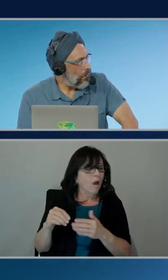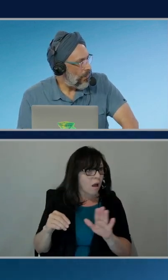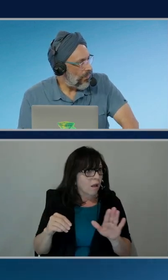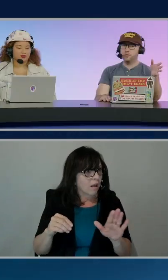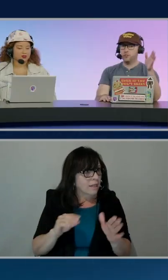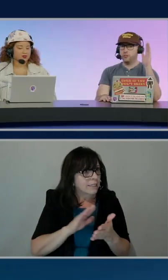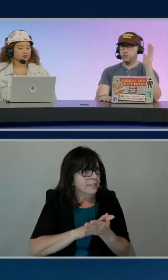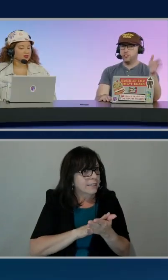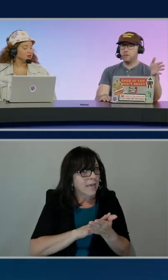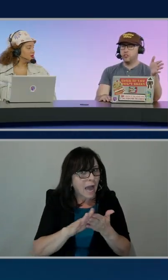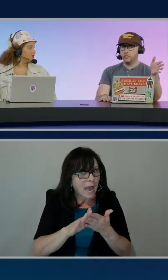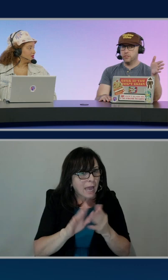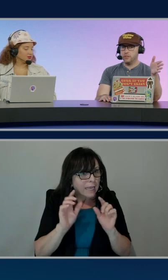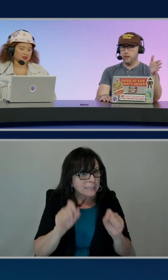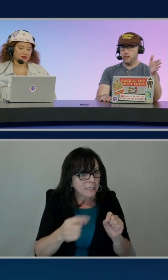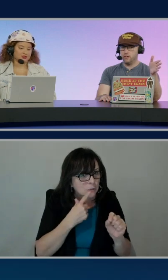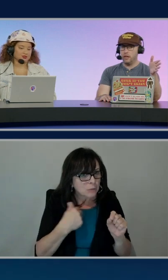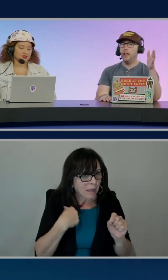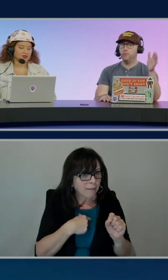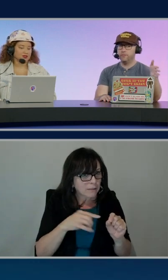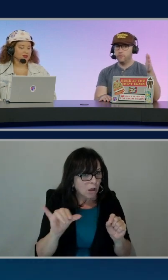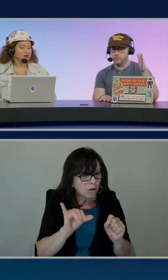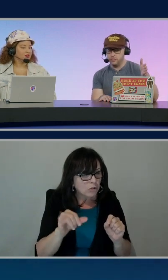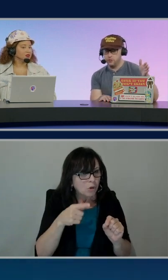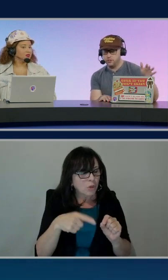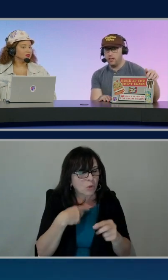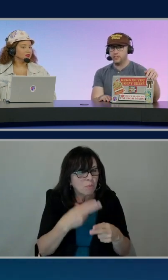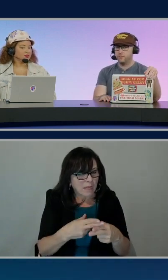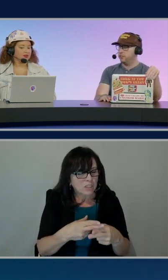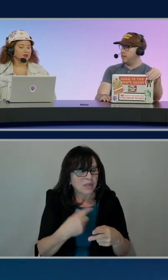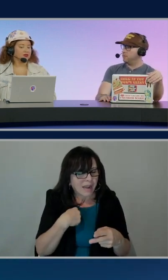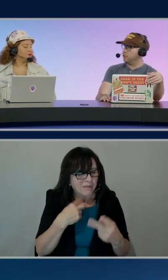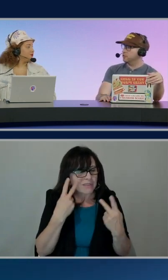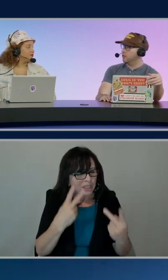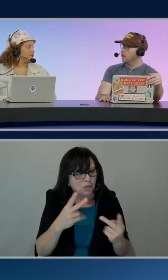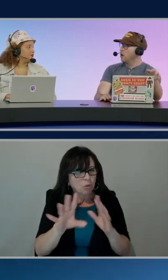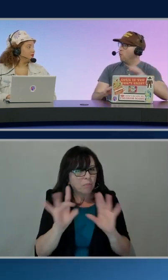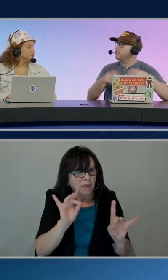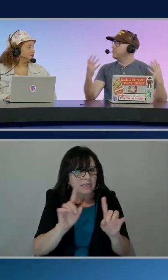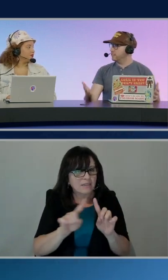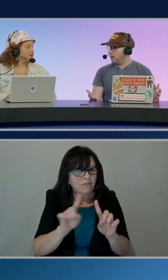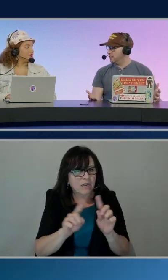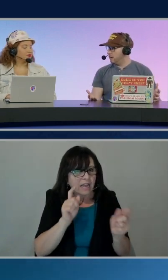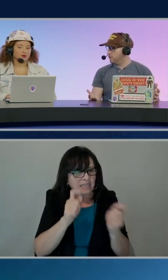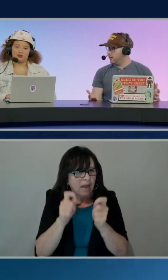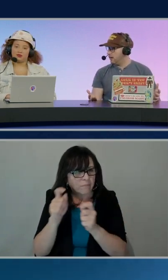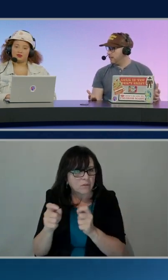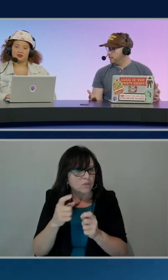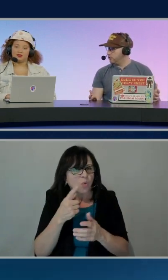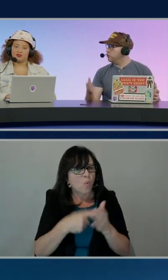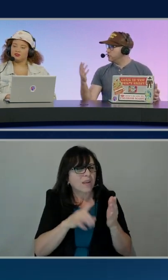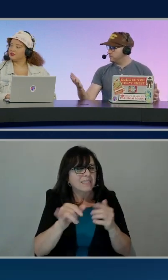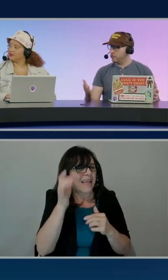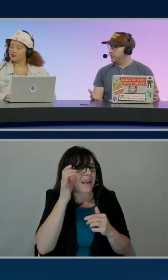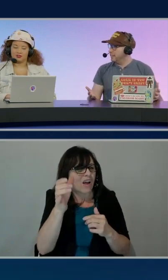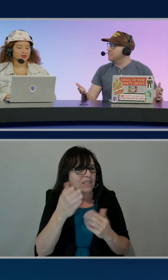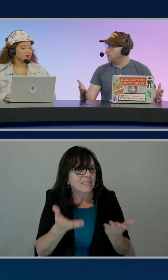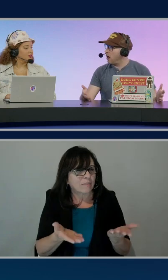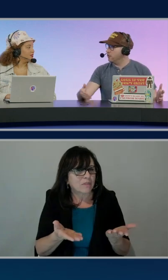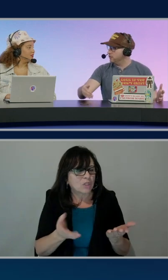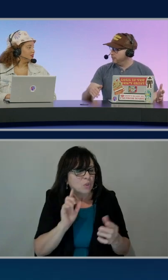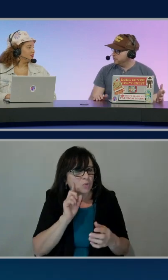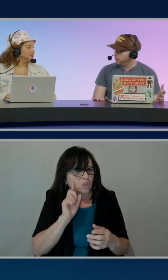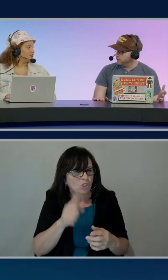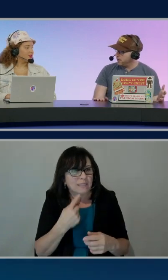us a little bit too? So you just mentioned, and we've seen you select different adapters. Yes. What is this concept? You just mentioned it